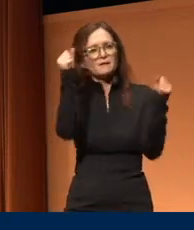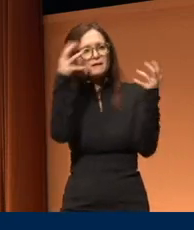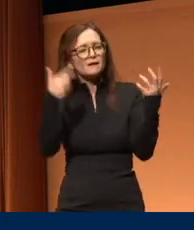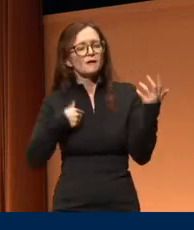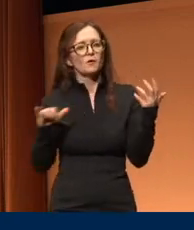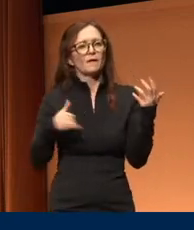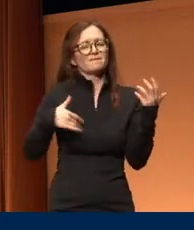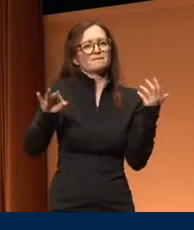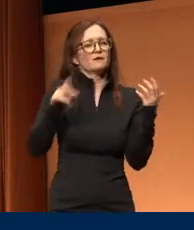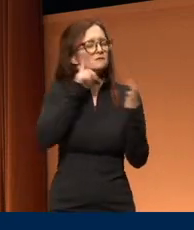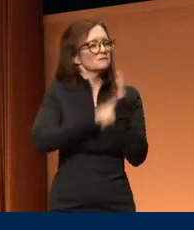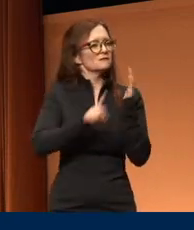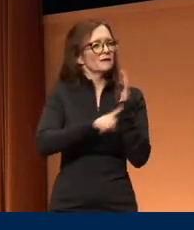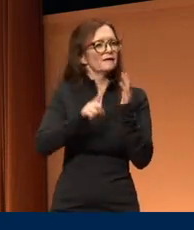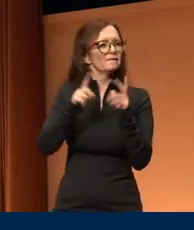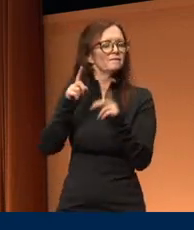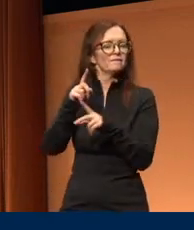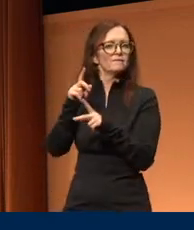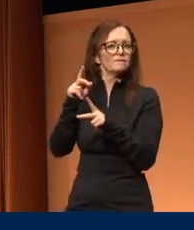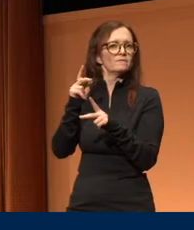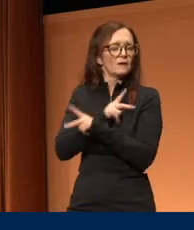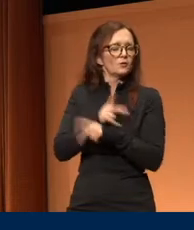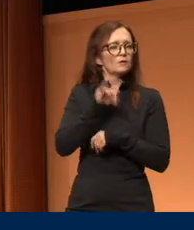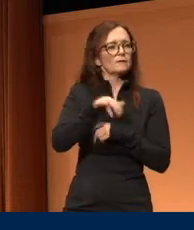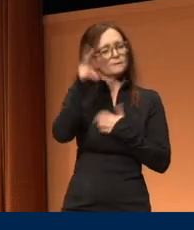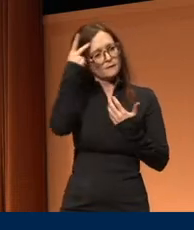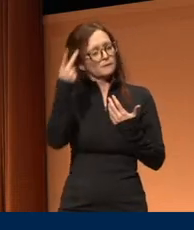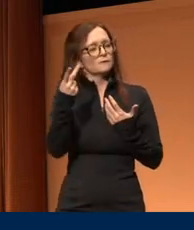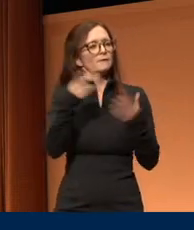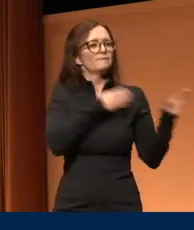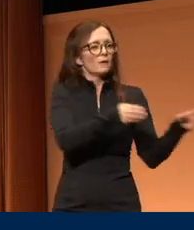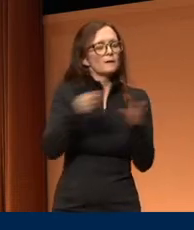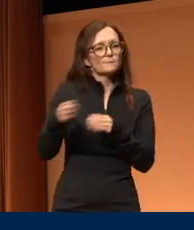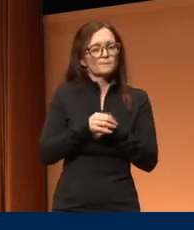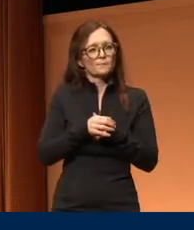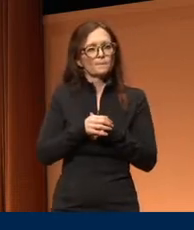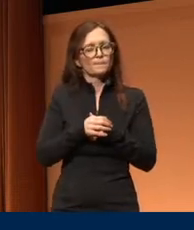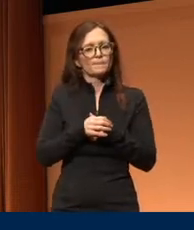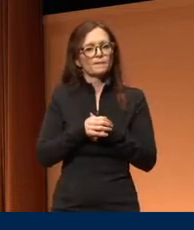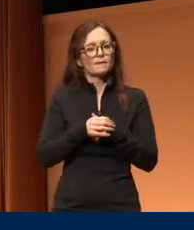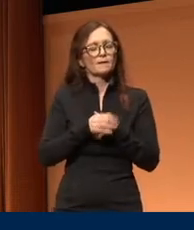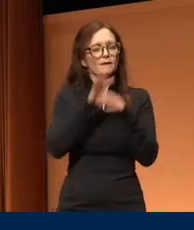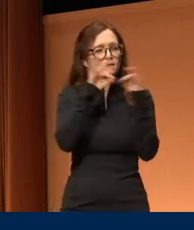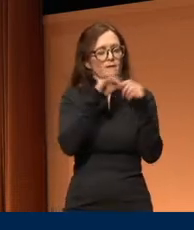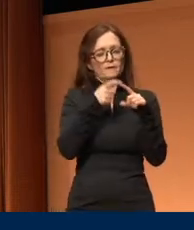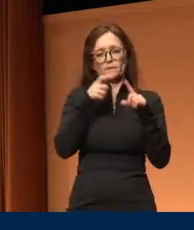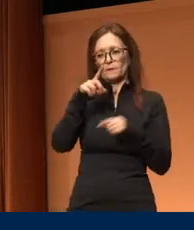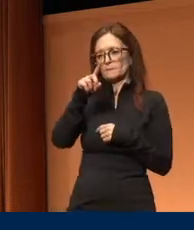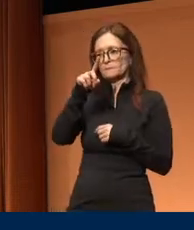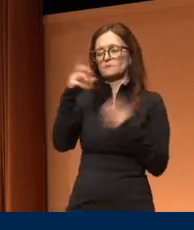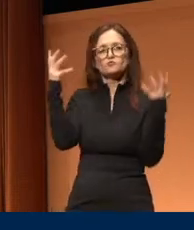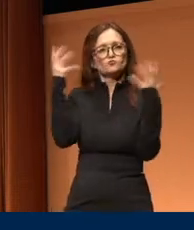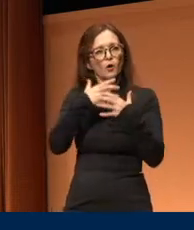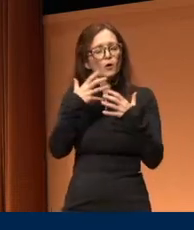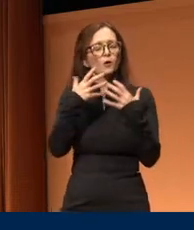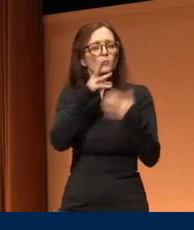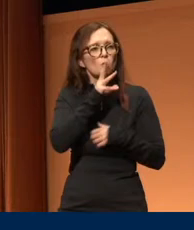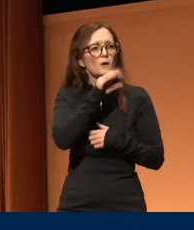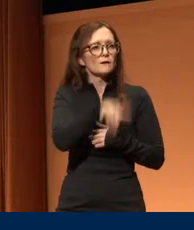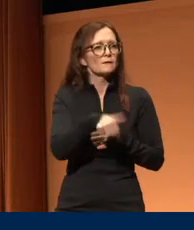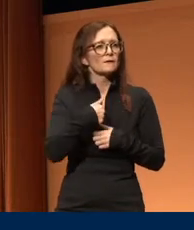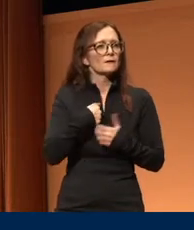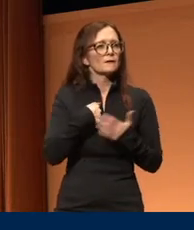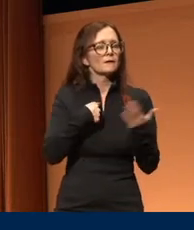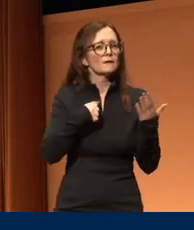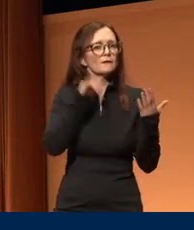also have found in another figure of the political philosophy canon. In a passage from Darkwater, Voices from Within the Veil, titled